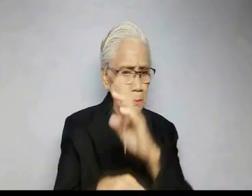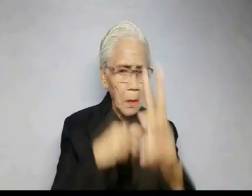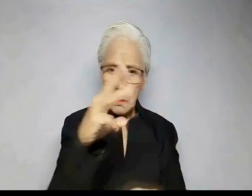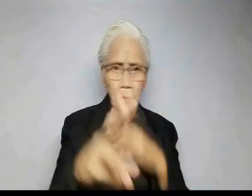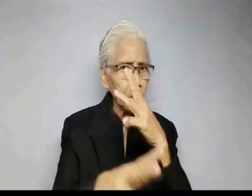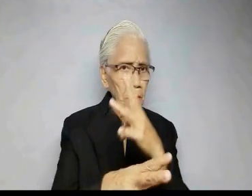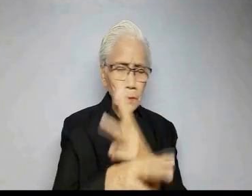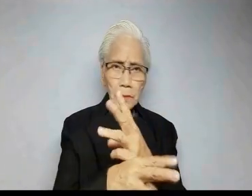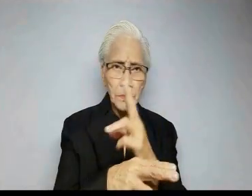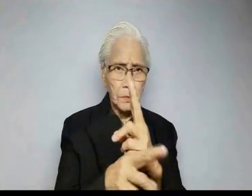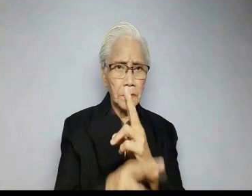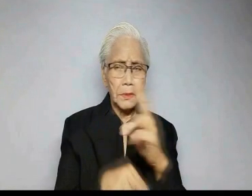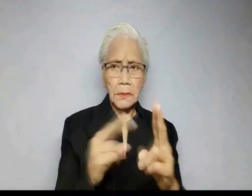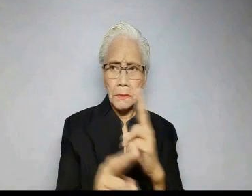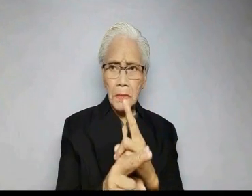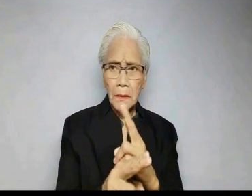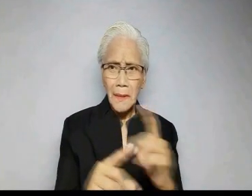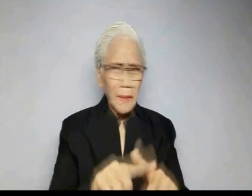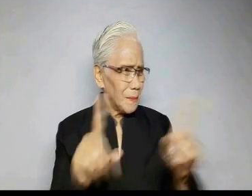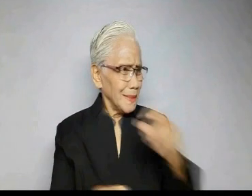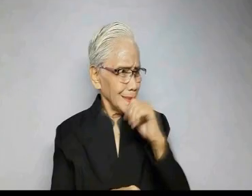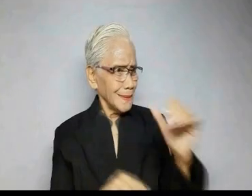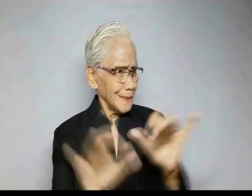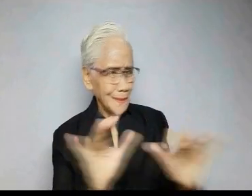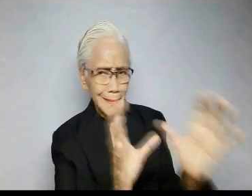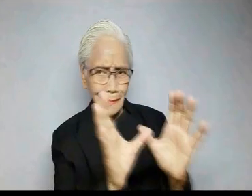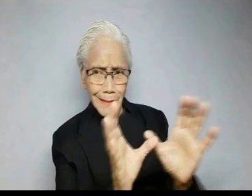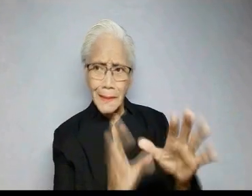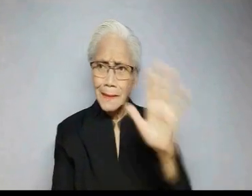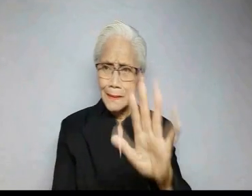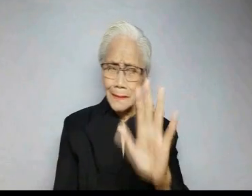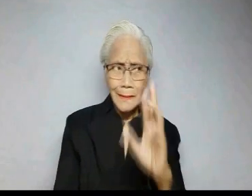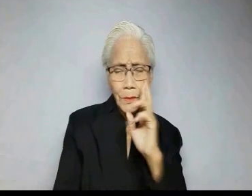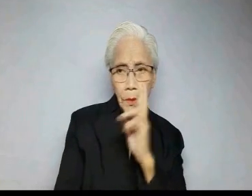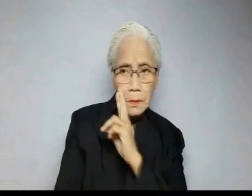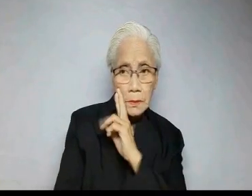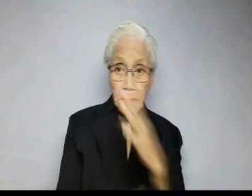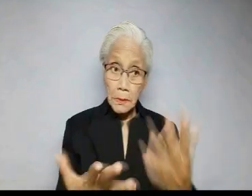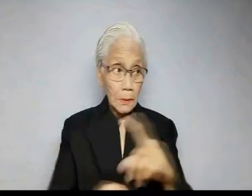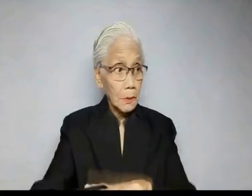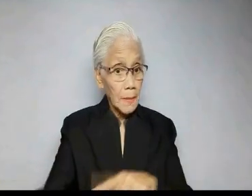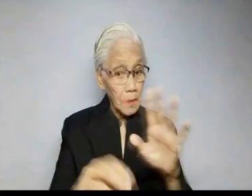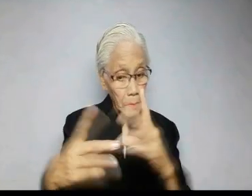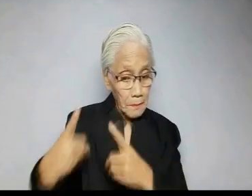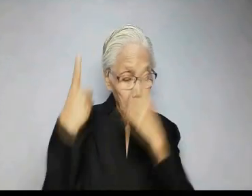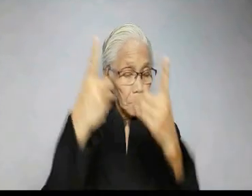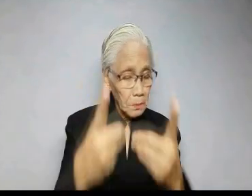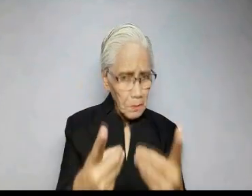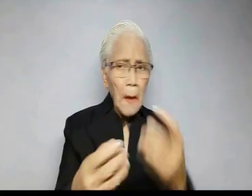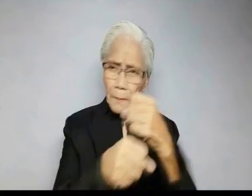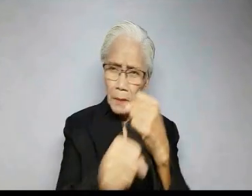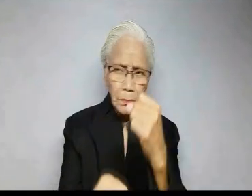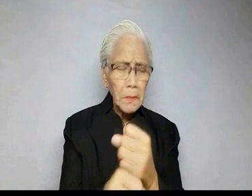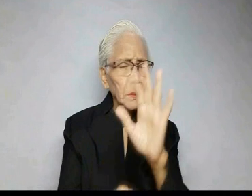whole universe. But she is not a common rose. She is your rose. It is the time that you have devoted to